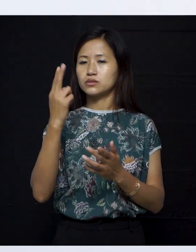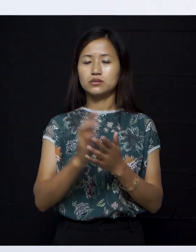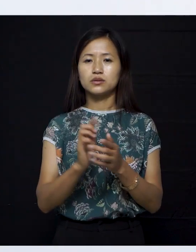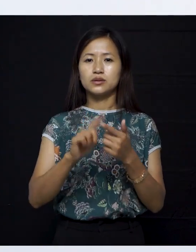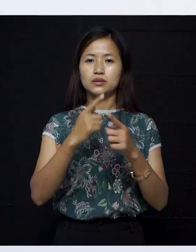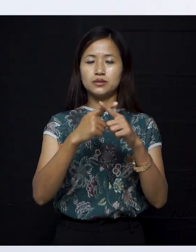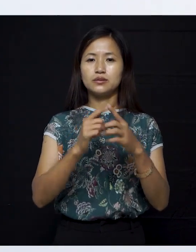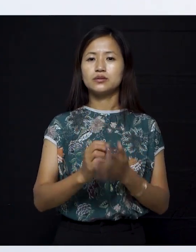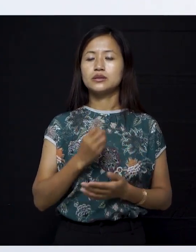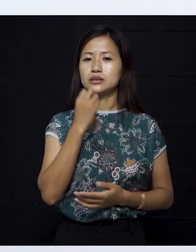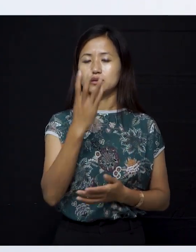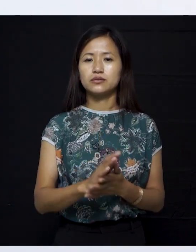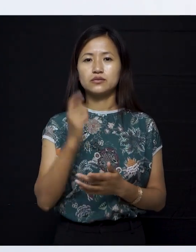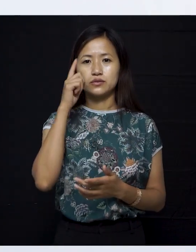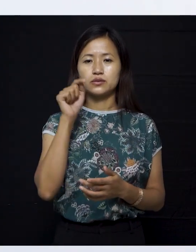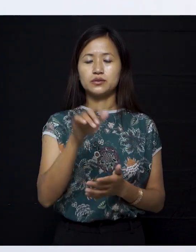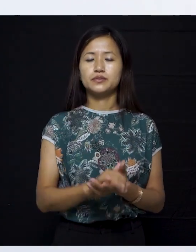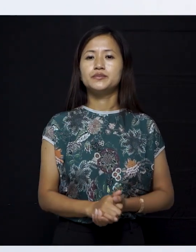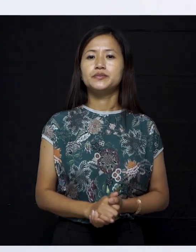exercises, which is going to be easy for you, okay?